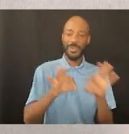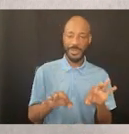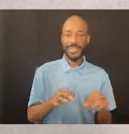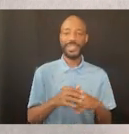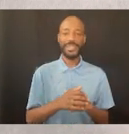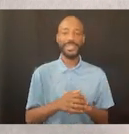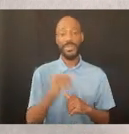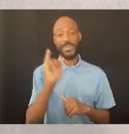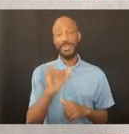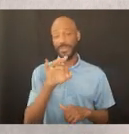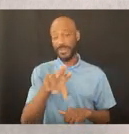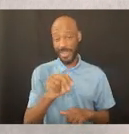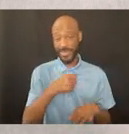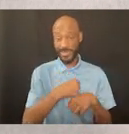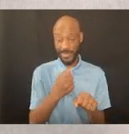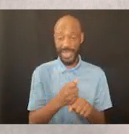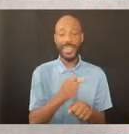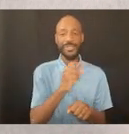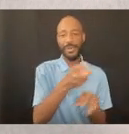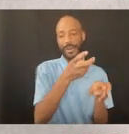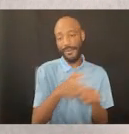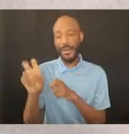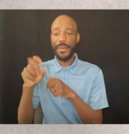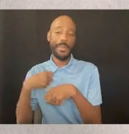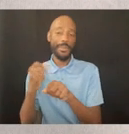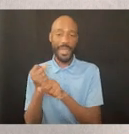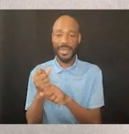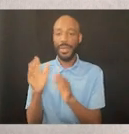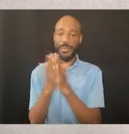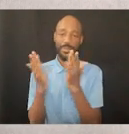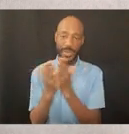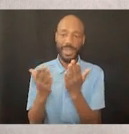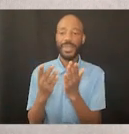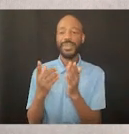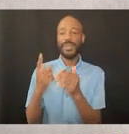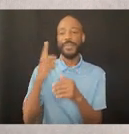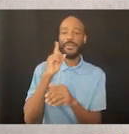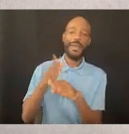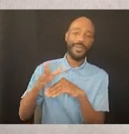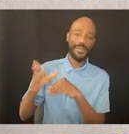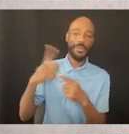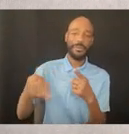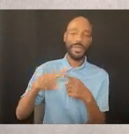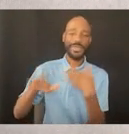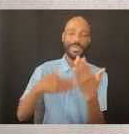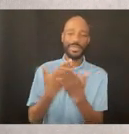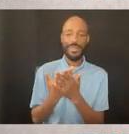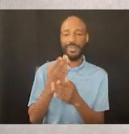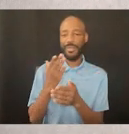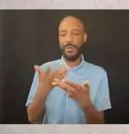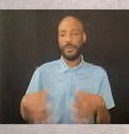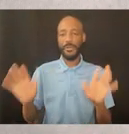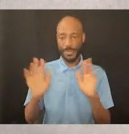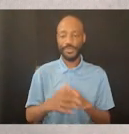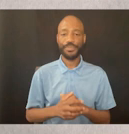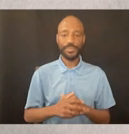was fun to make. And then I made it into a book also to show off afterwards when it's all over. But anyway,